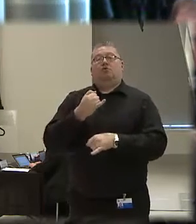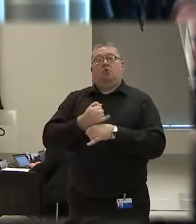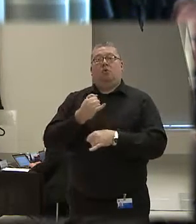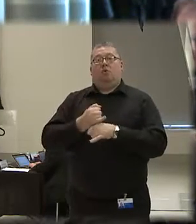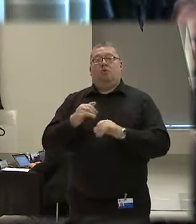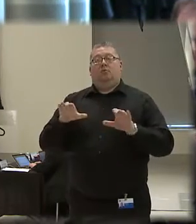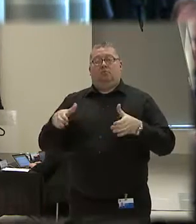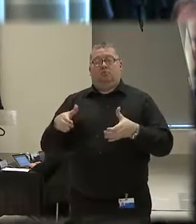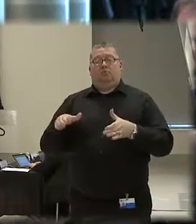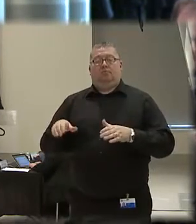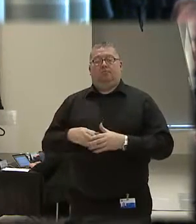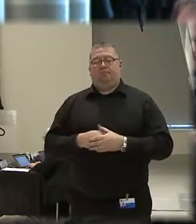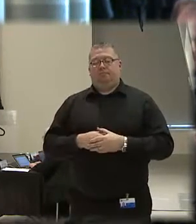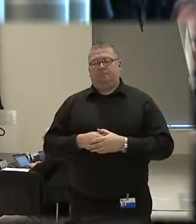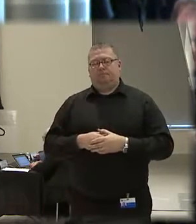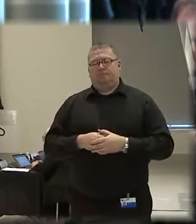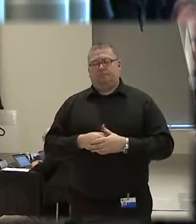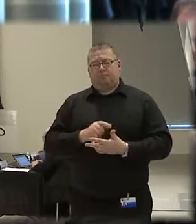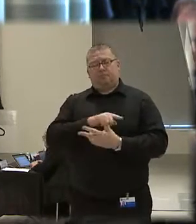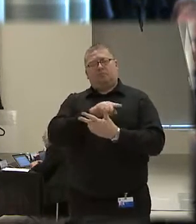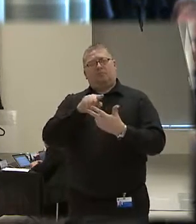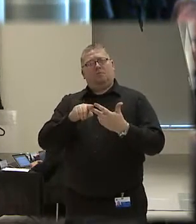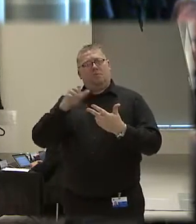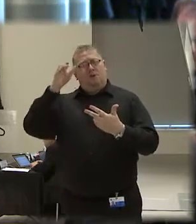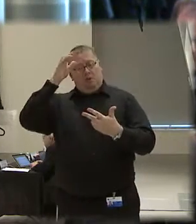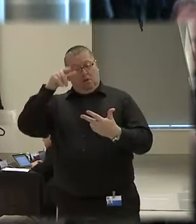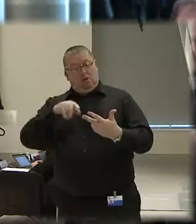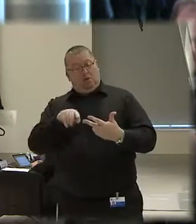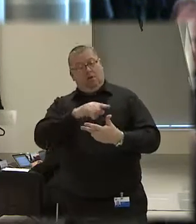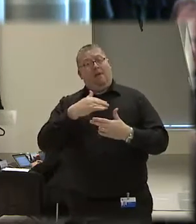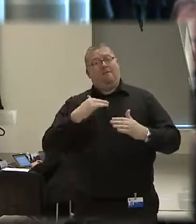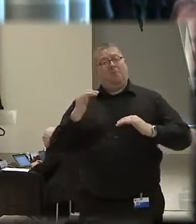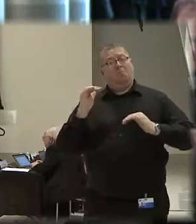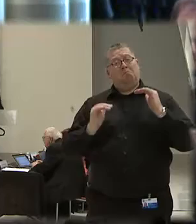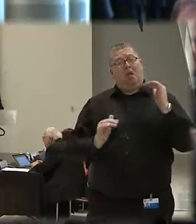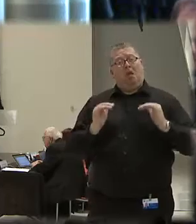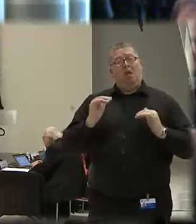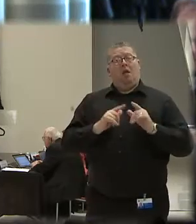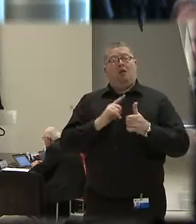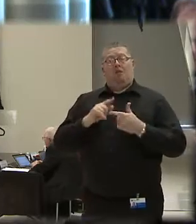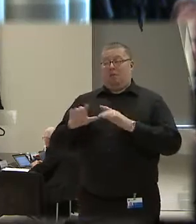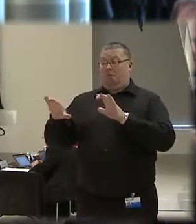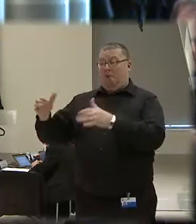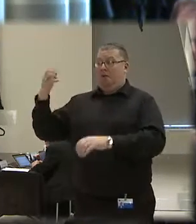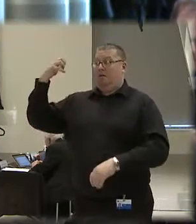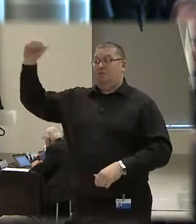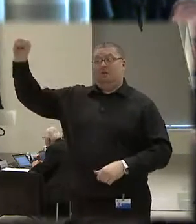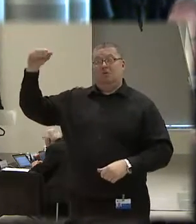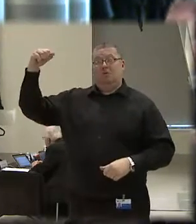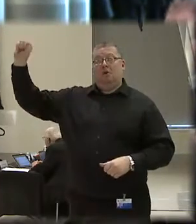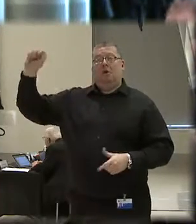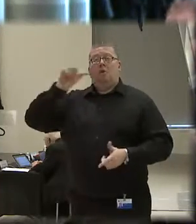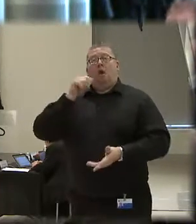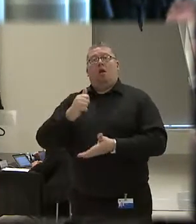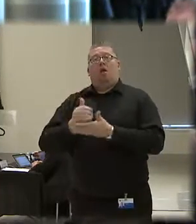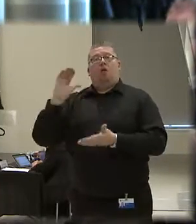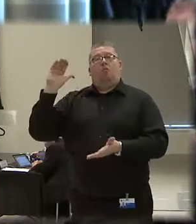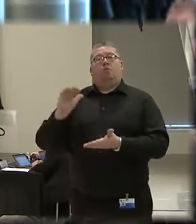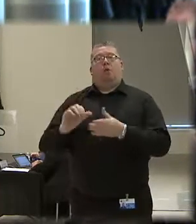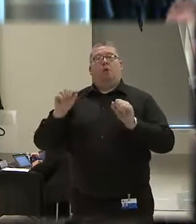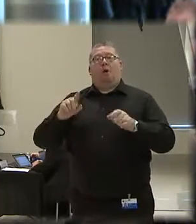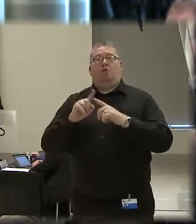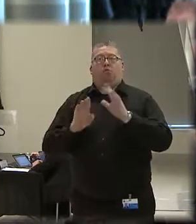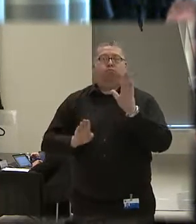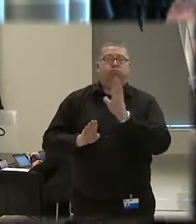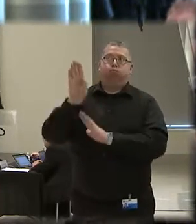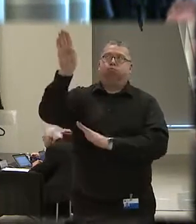reform. When these 3 concepts are adequately balanced, mass demonstrations can healthily occur, reducing the potential to